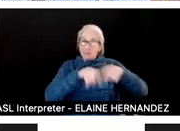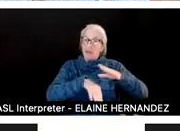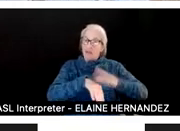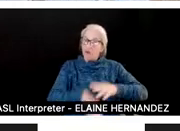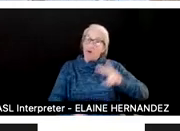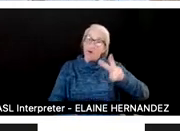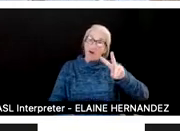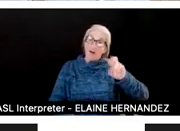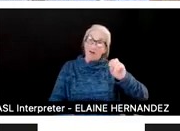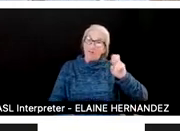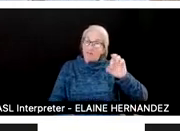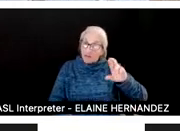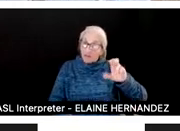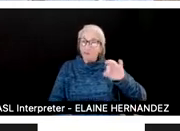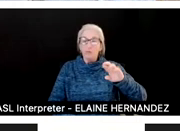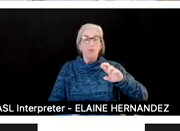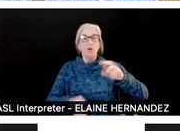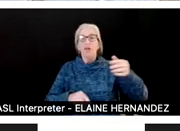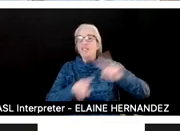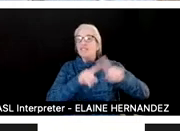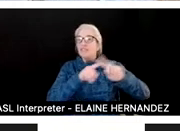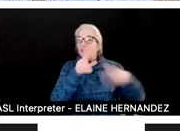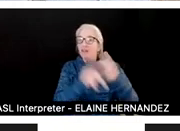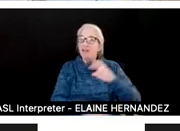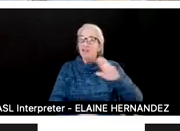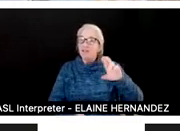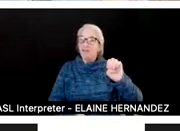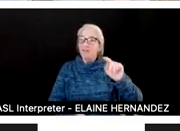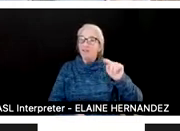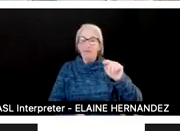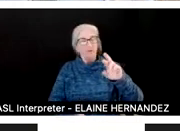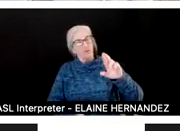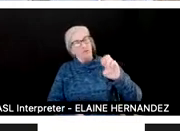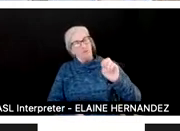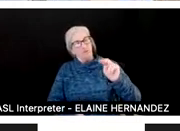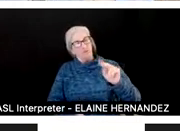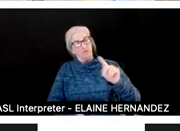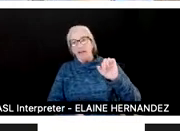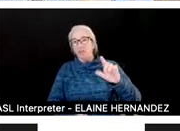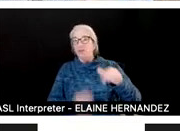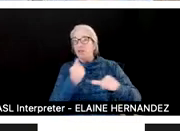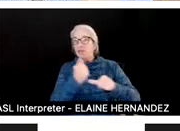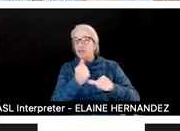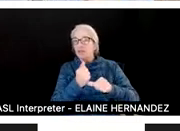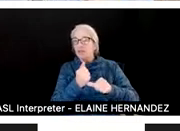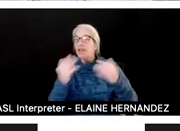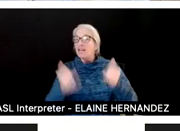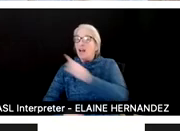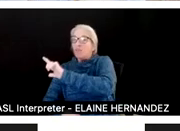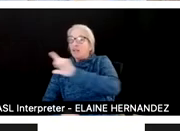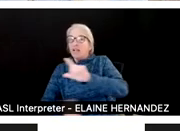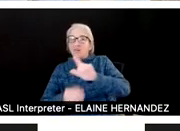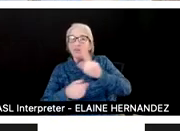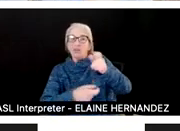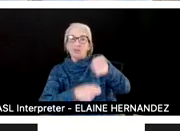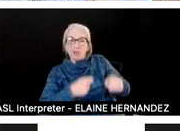their rent during the pandemic. And now landlord is switching them from a month-to-month lease or refusing to